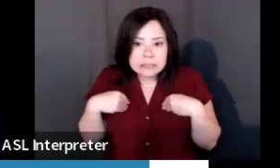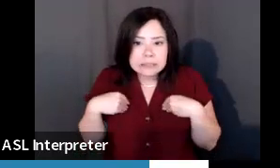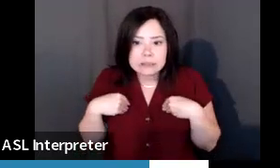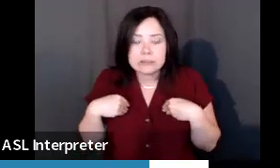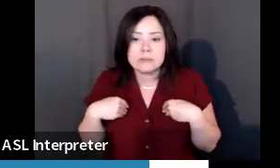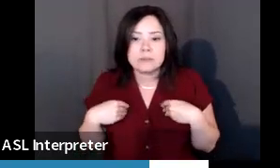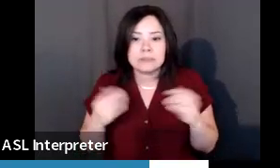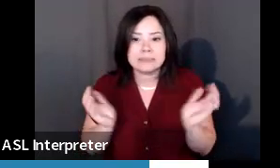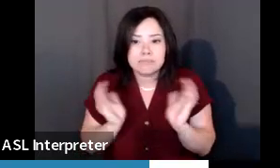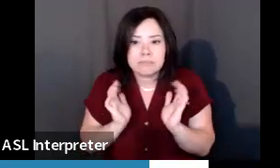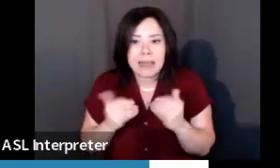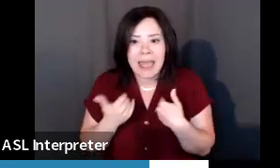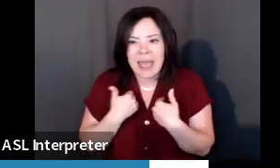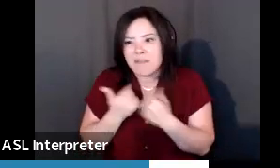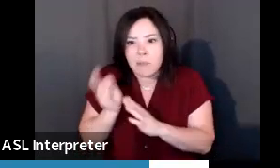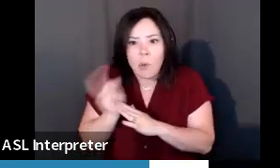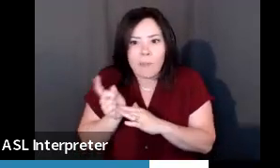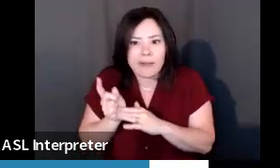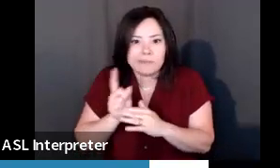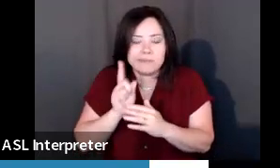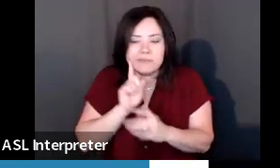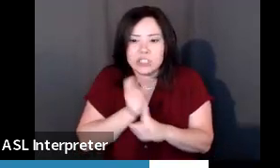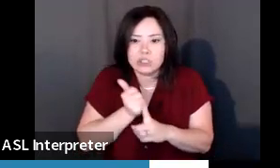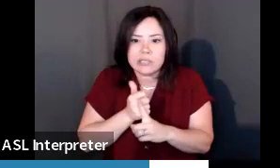So if you need to just have a moment to yourself,